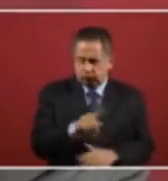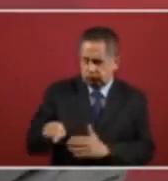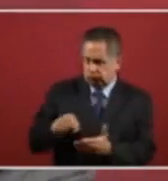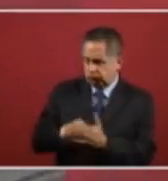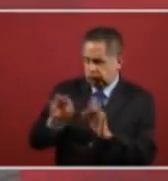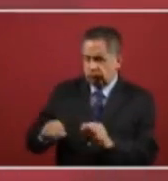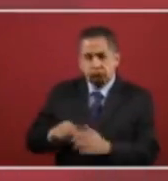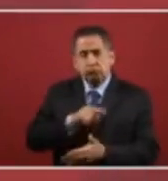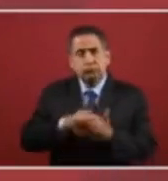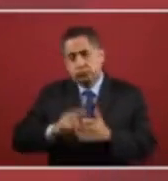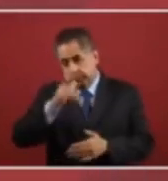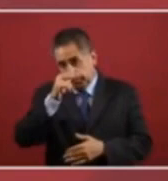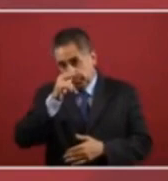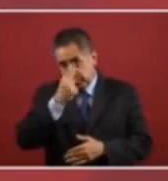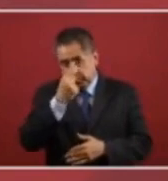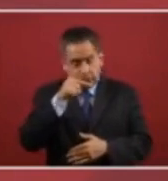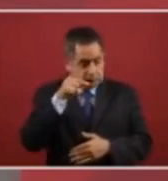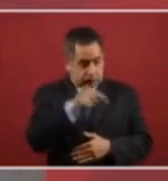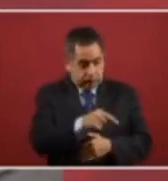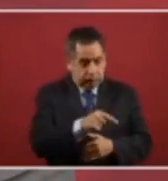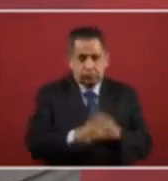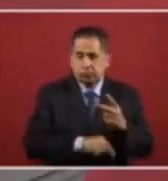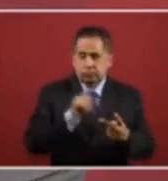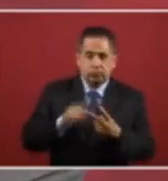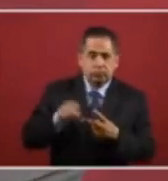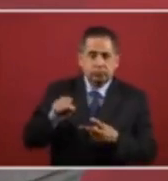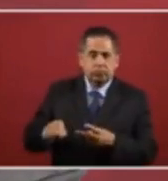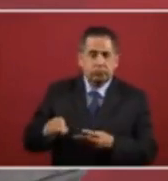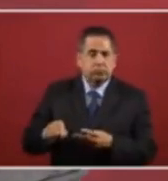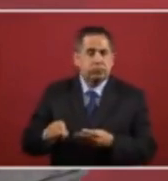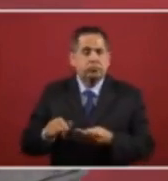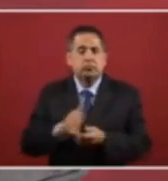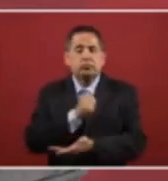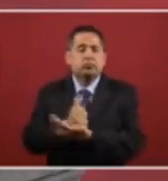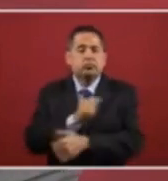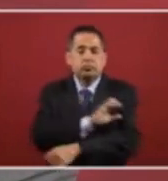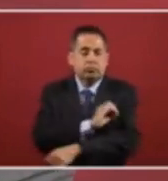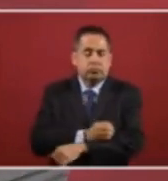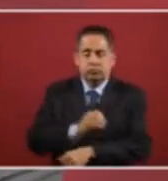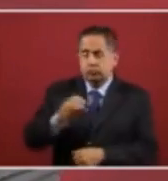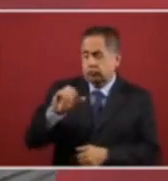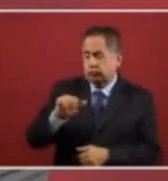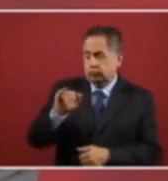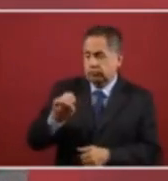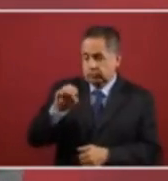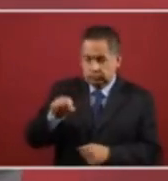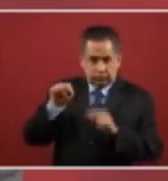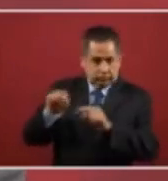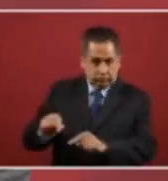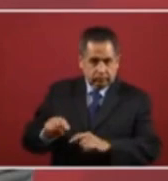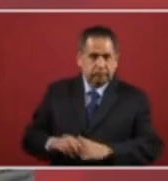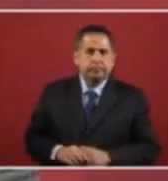that are very well local. They have a good situation, or situated very well. And